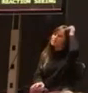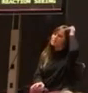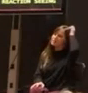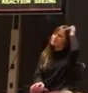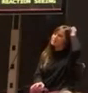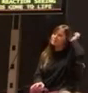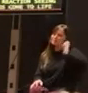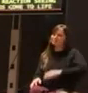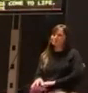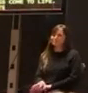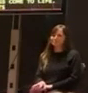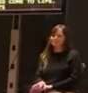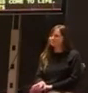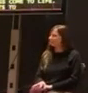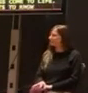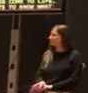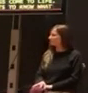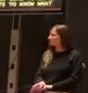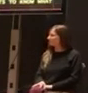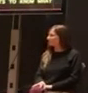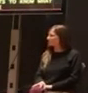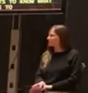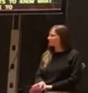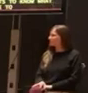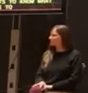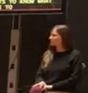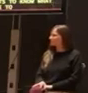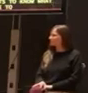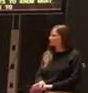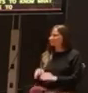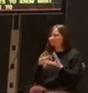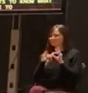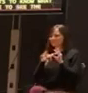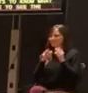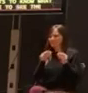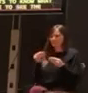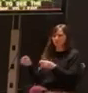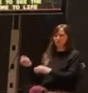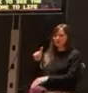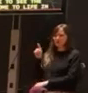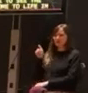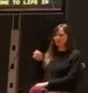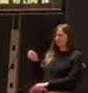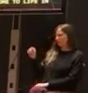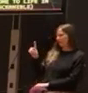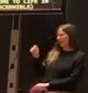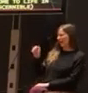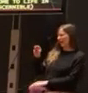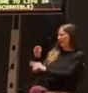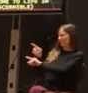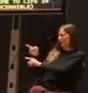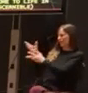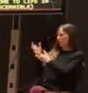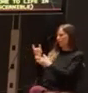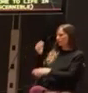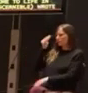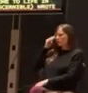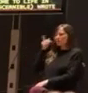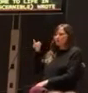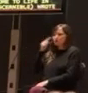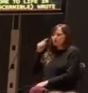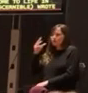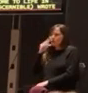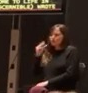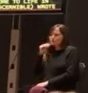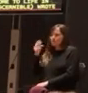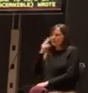it like to see the drawings come to life in your writing of the book? That you wrote the bios, and what